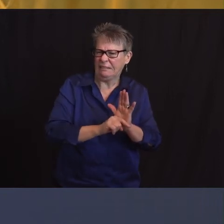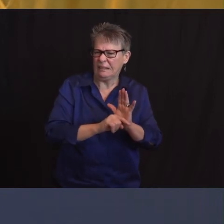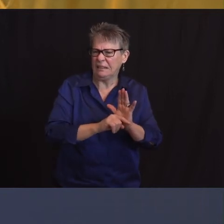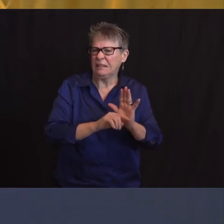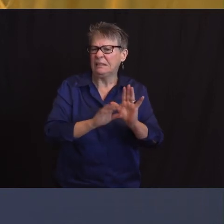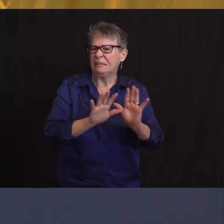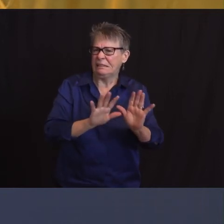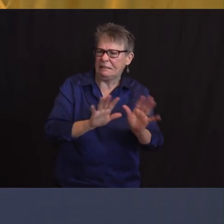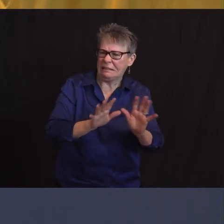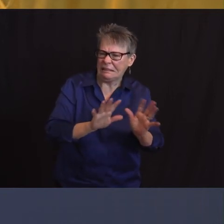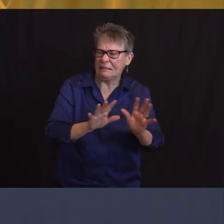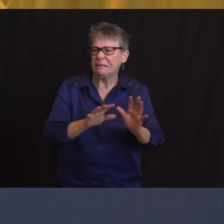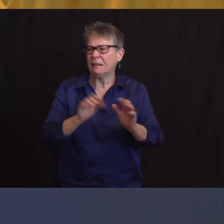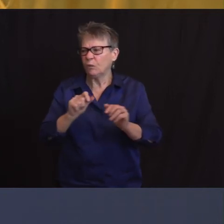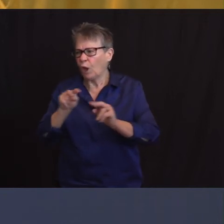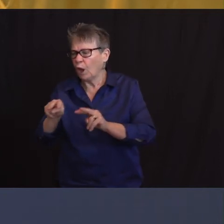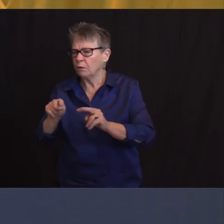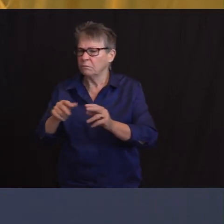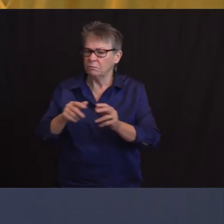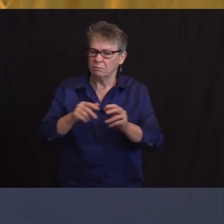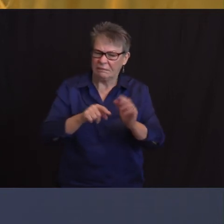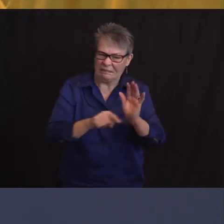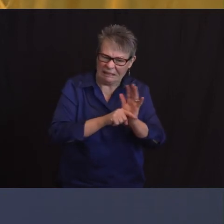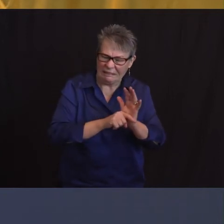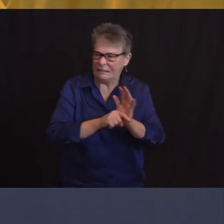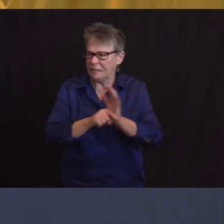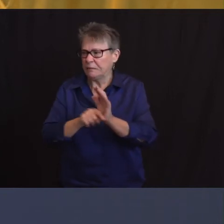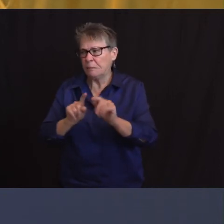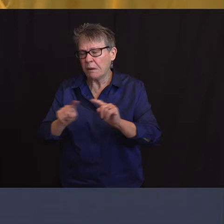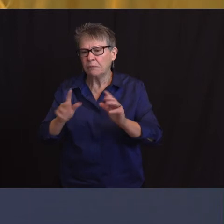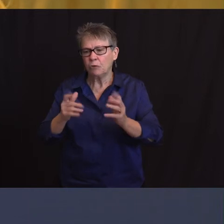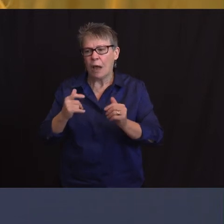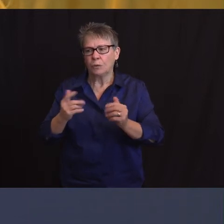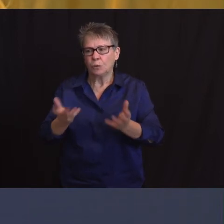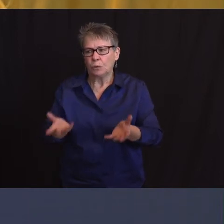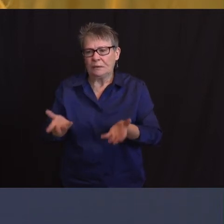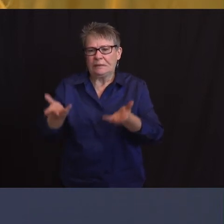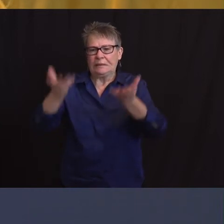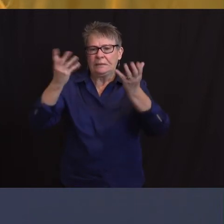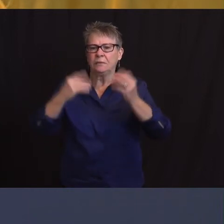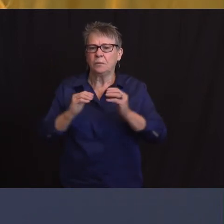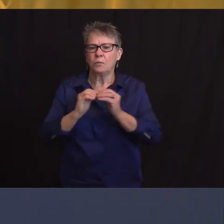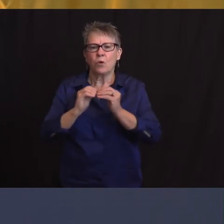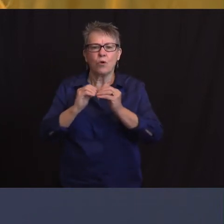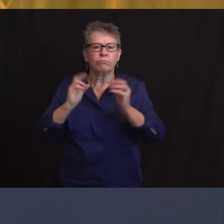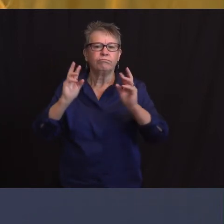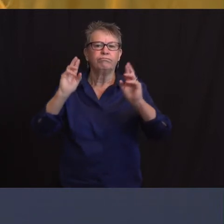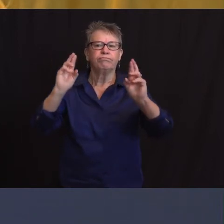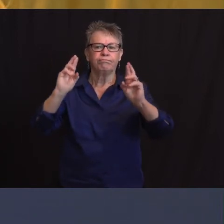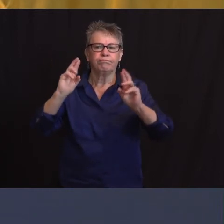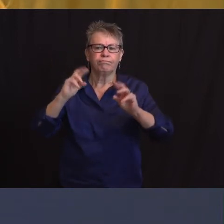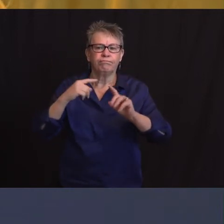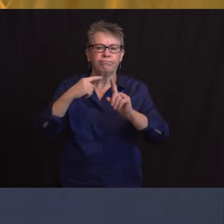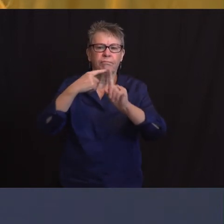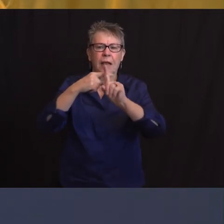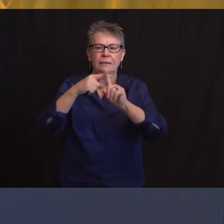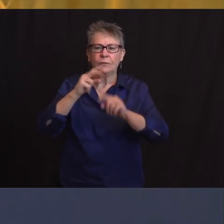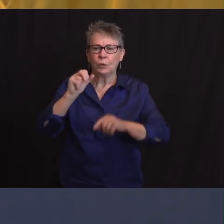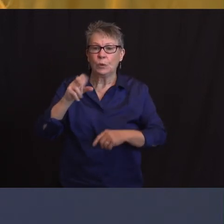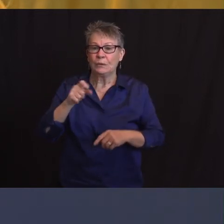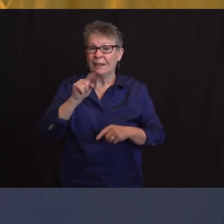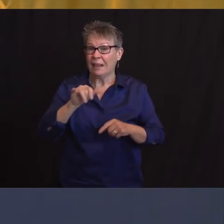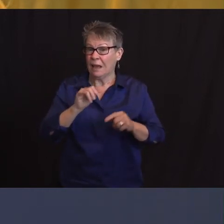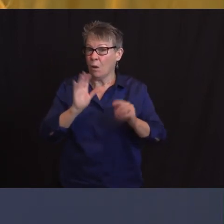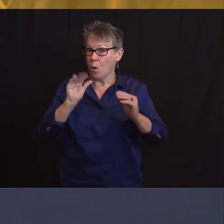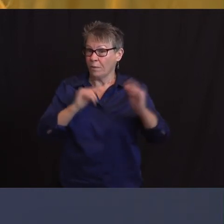of the reason. It's a big part of the reason why right now we're being very cautious. Fair to say the curve's starting to come down. The vaccine's starting to get spread. All